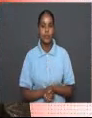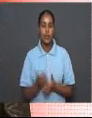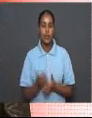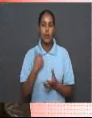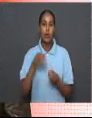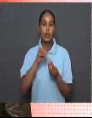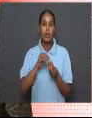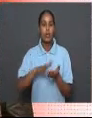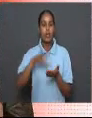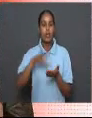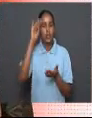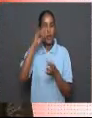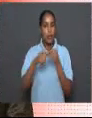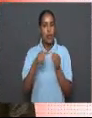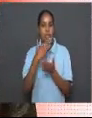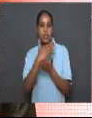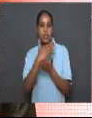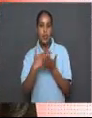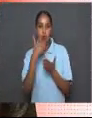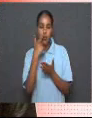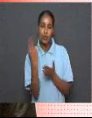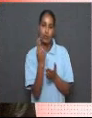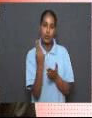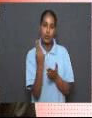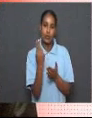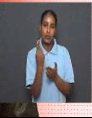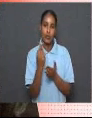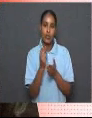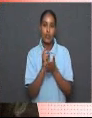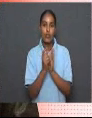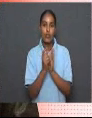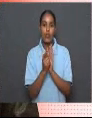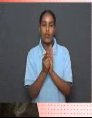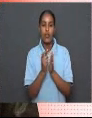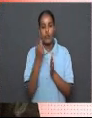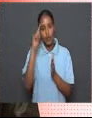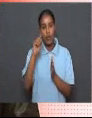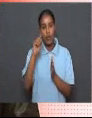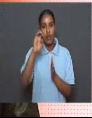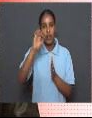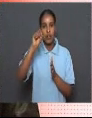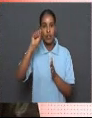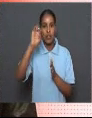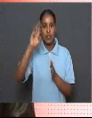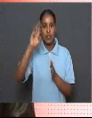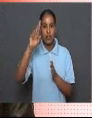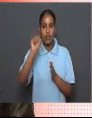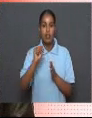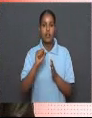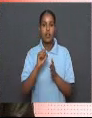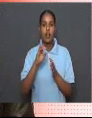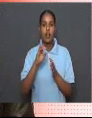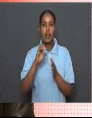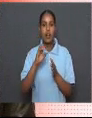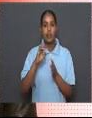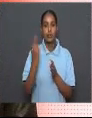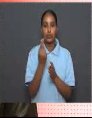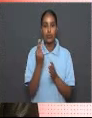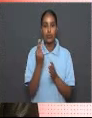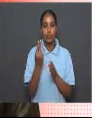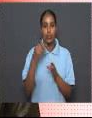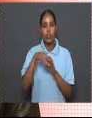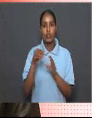We also learned about some common uses for esters. We learned that esters are used